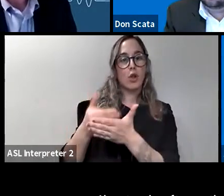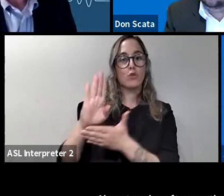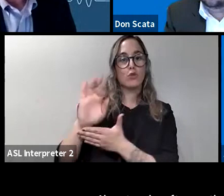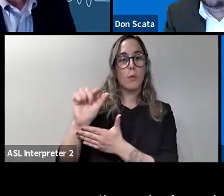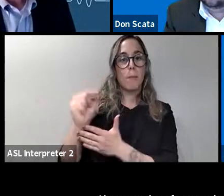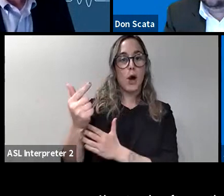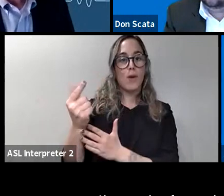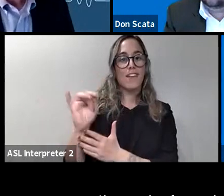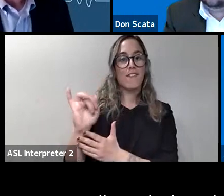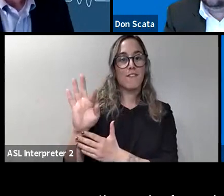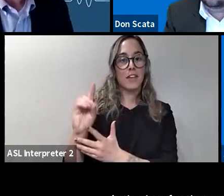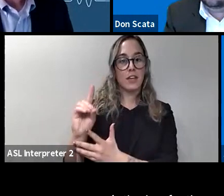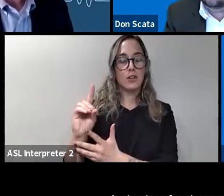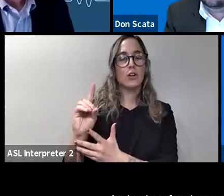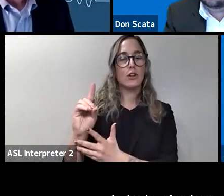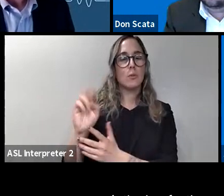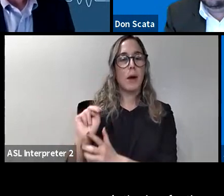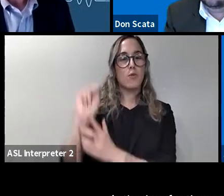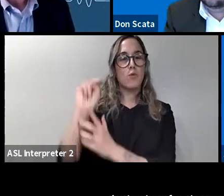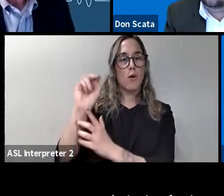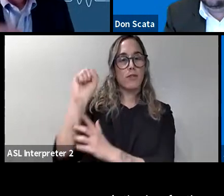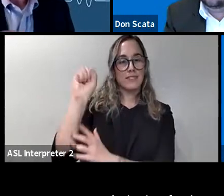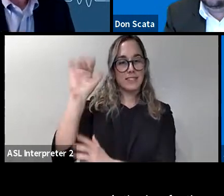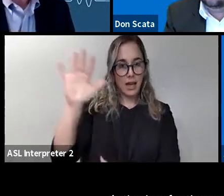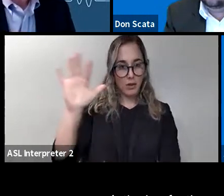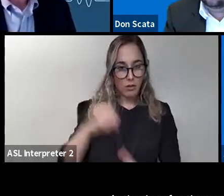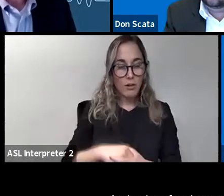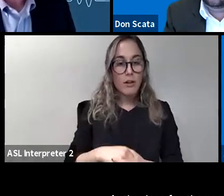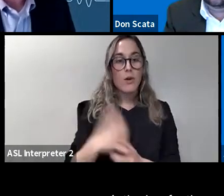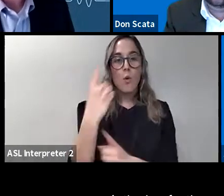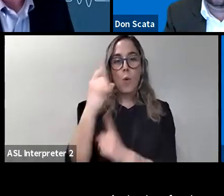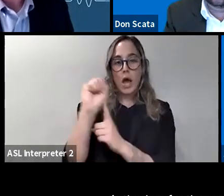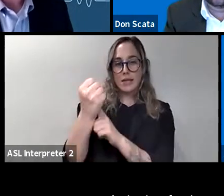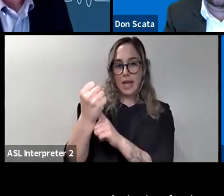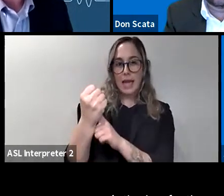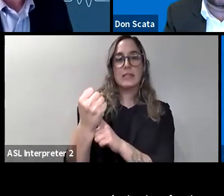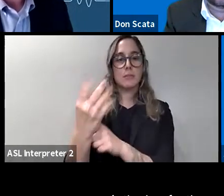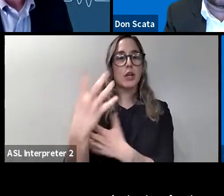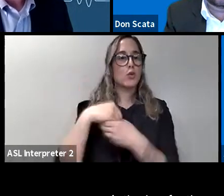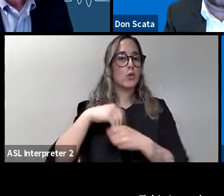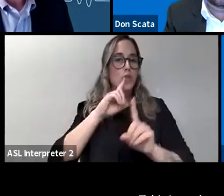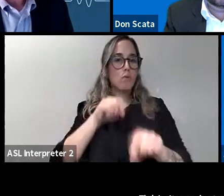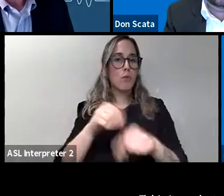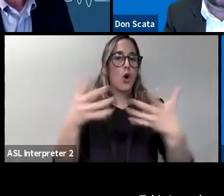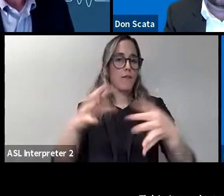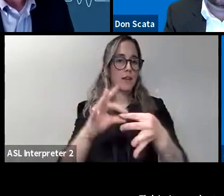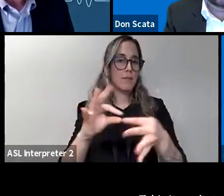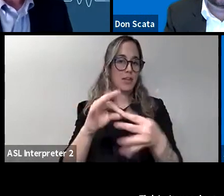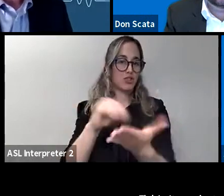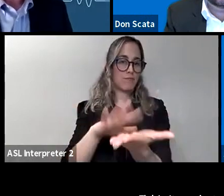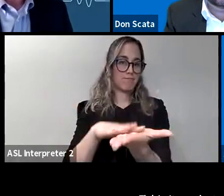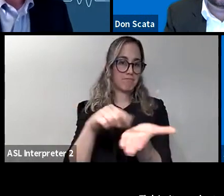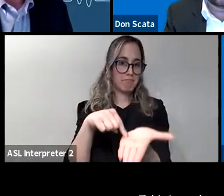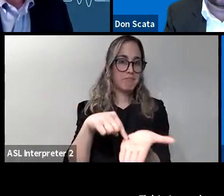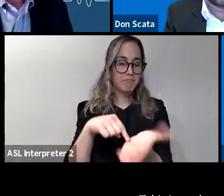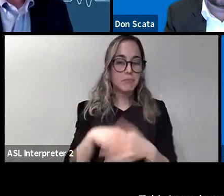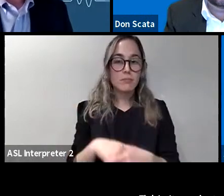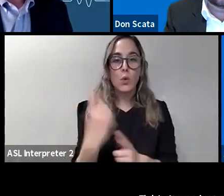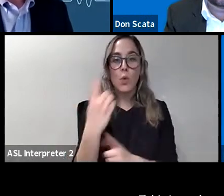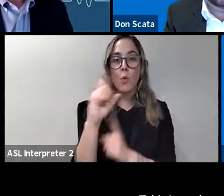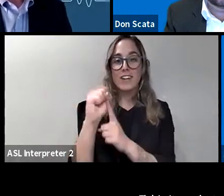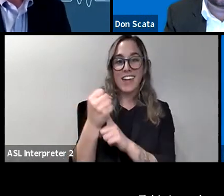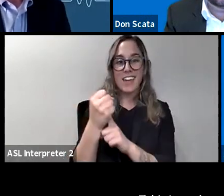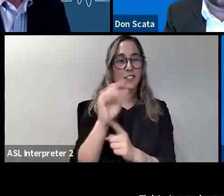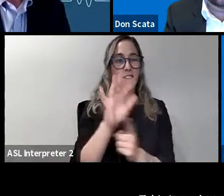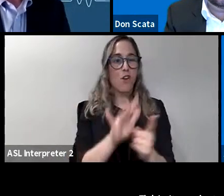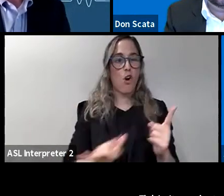just north of Seattle. That was the one case, and that's included in the report. That's all mentioned in the report. That was the one case of all the 20